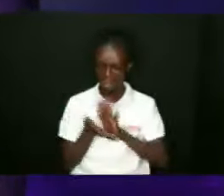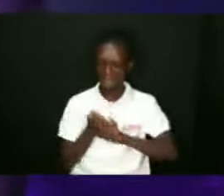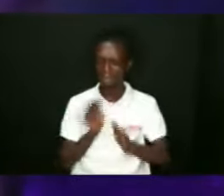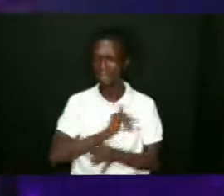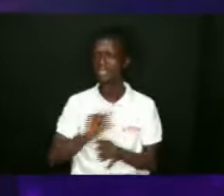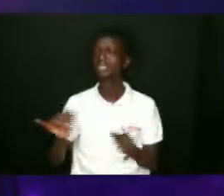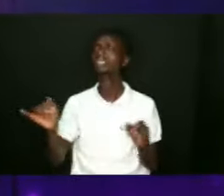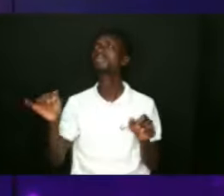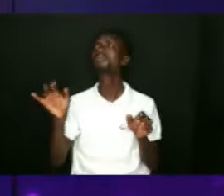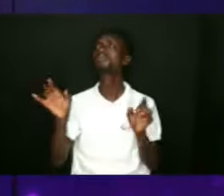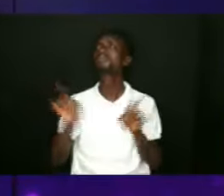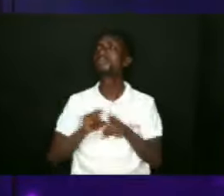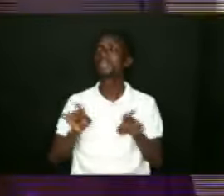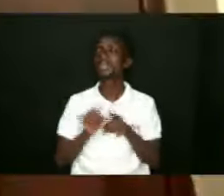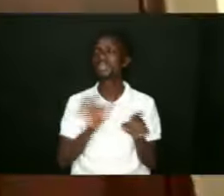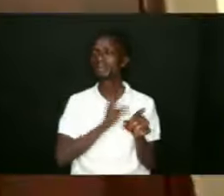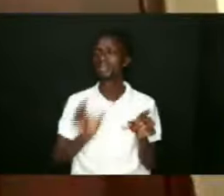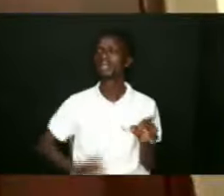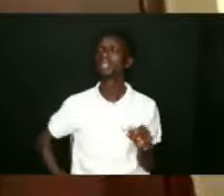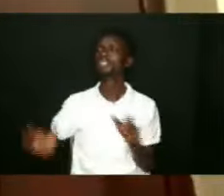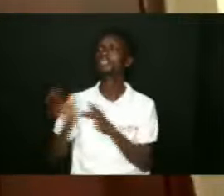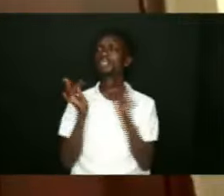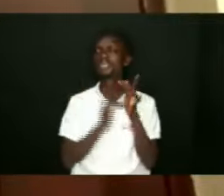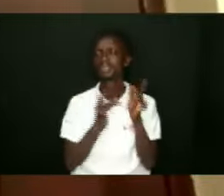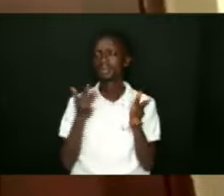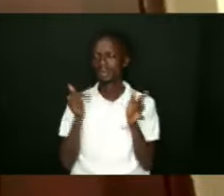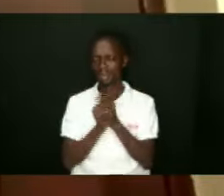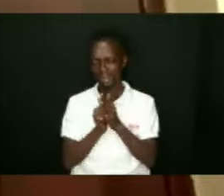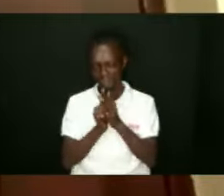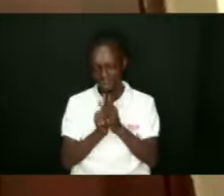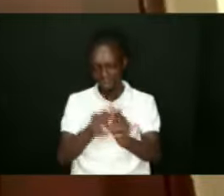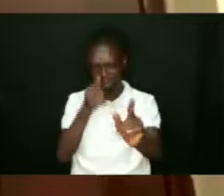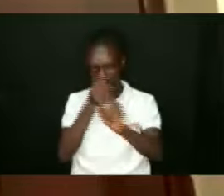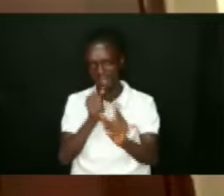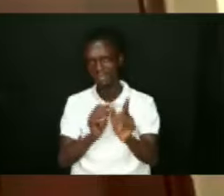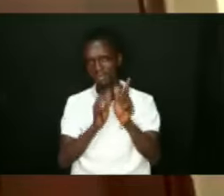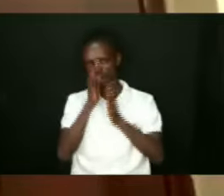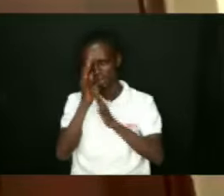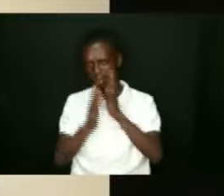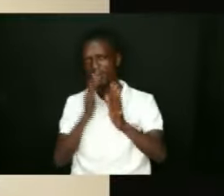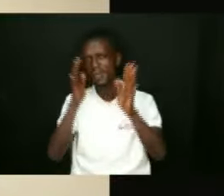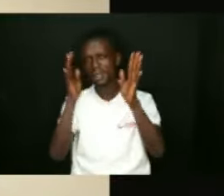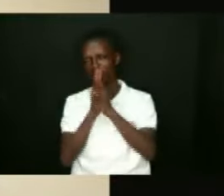the name of Jesus, lift your voice and begin to pray. My God,